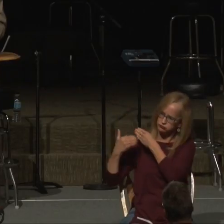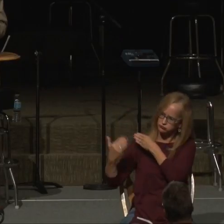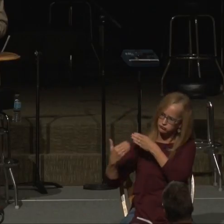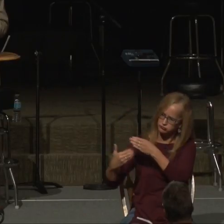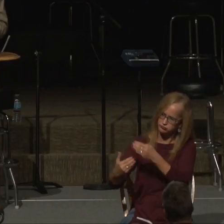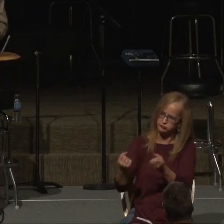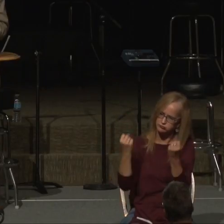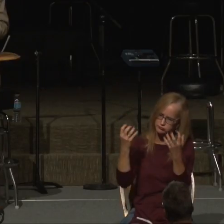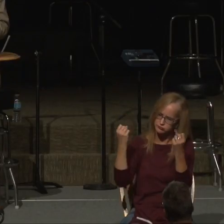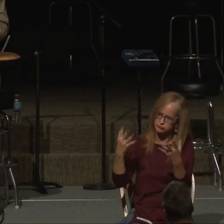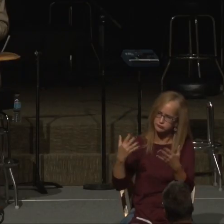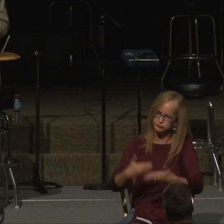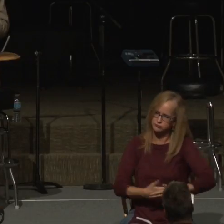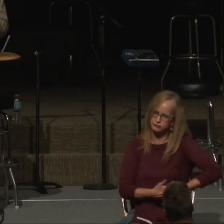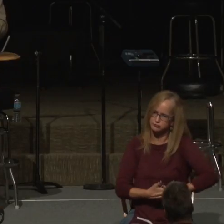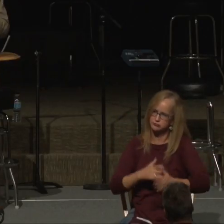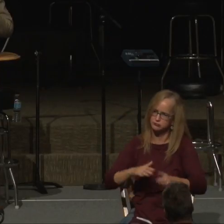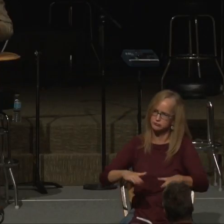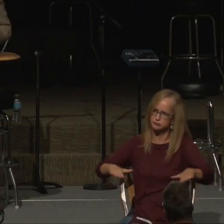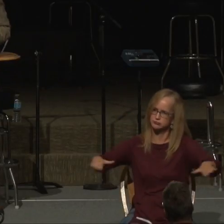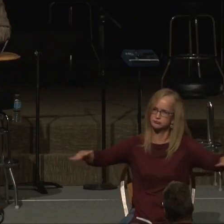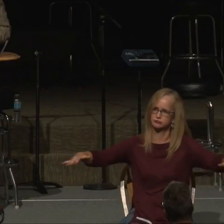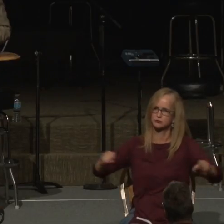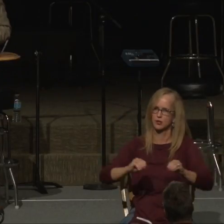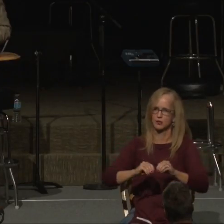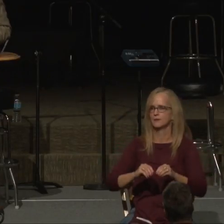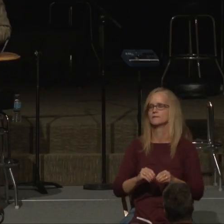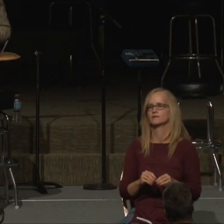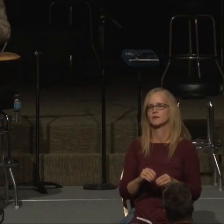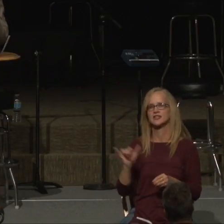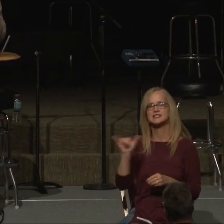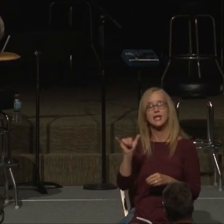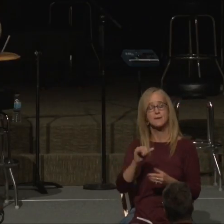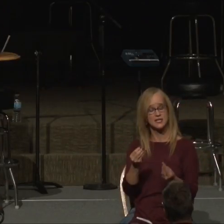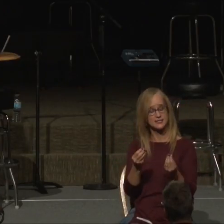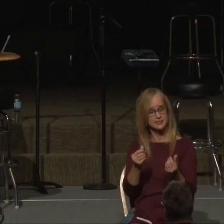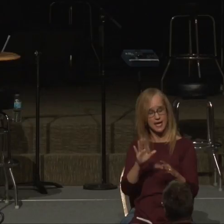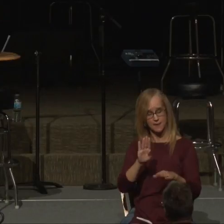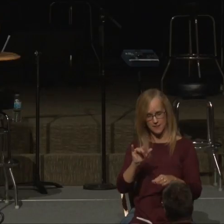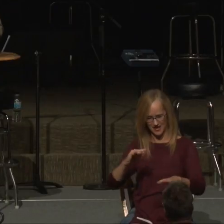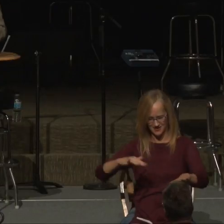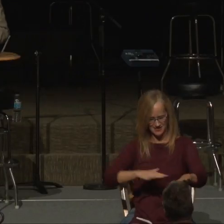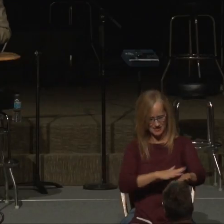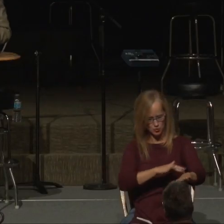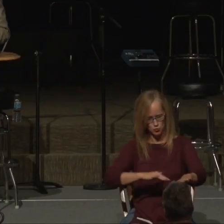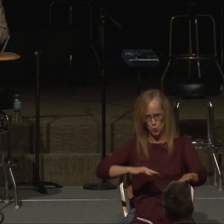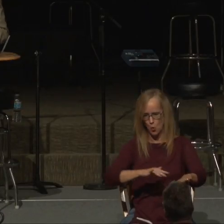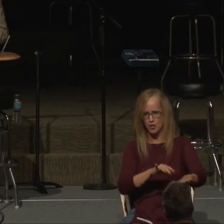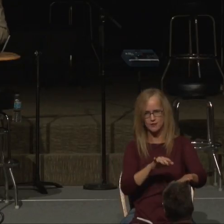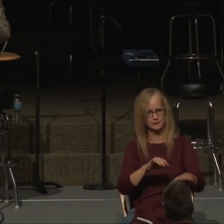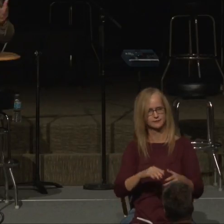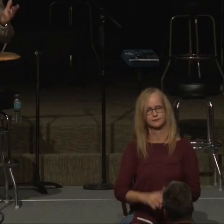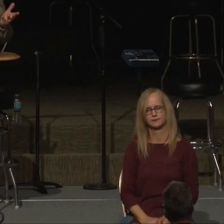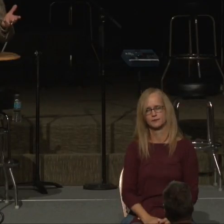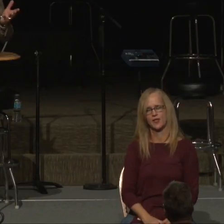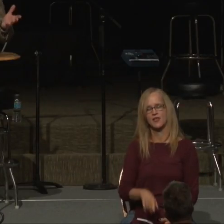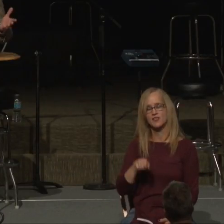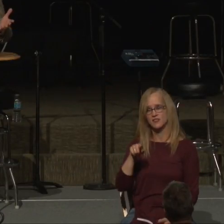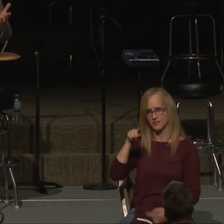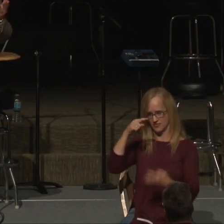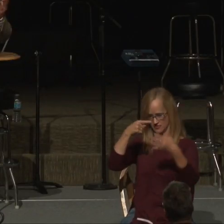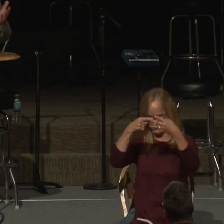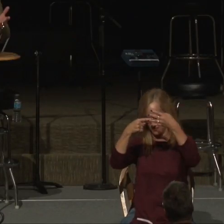innumerable grains of the sand by the seashore. This is an important statement here. These